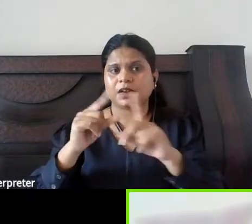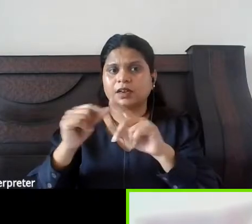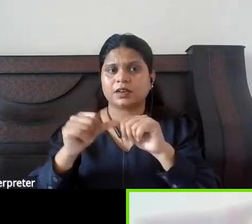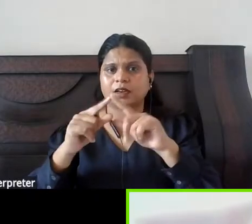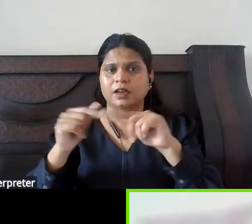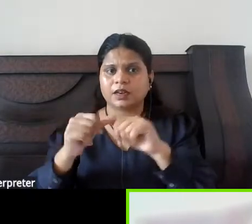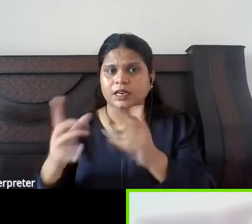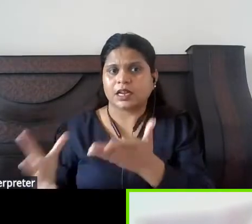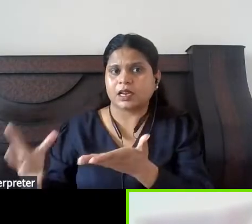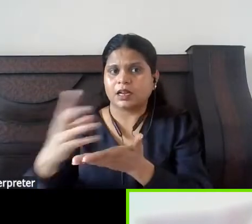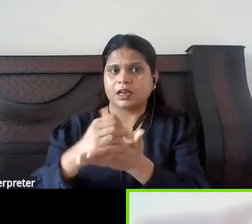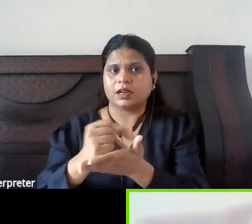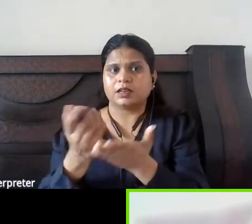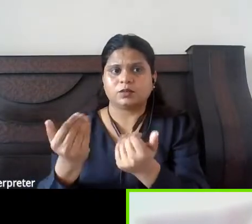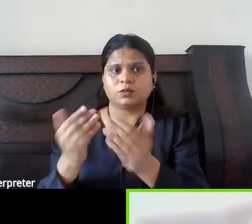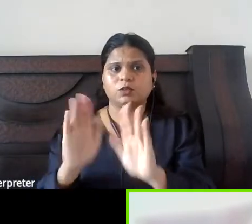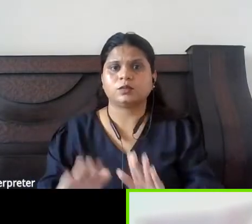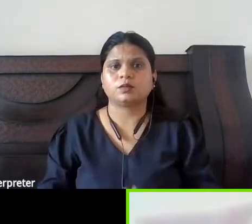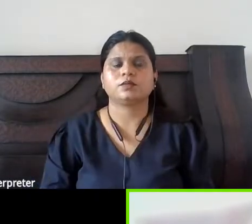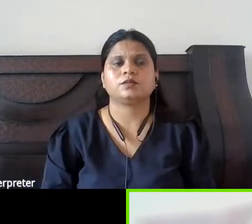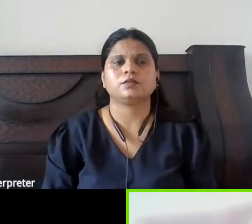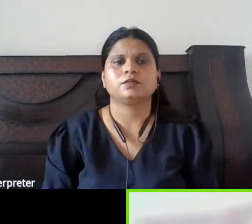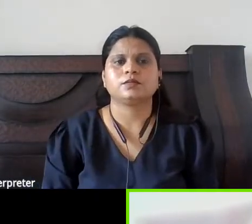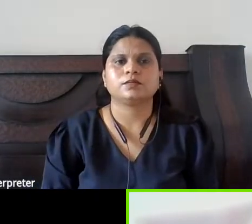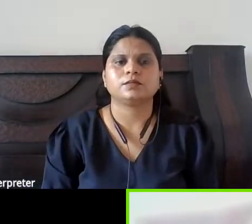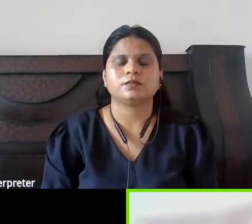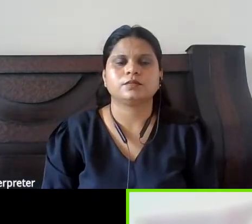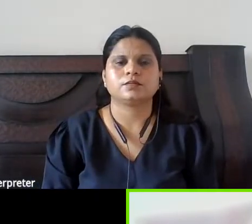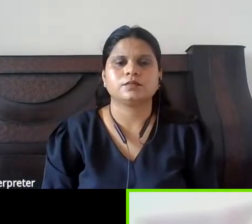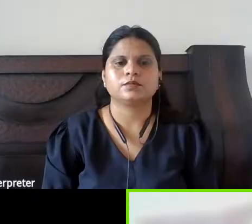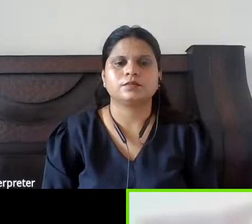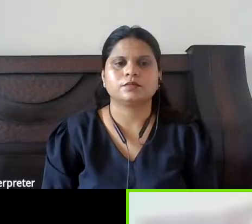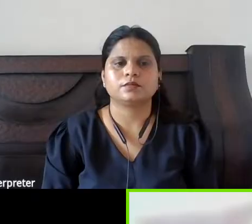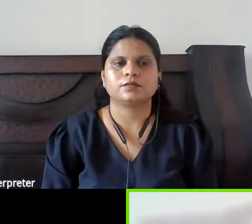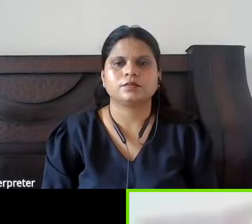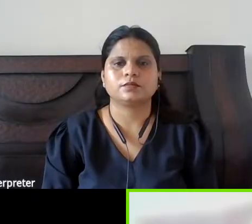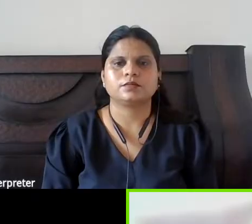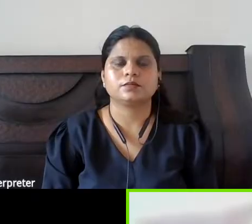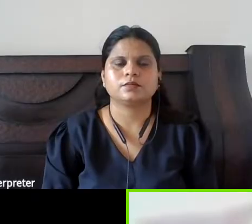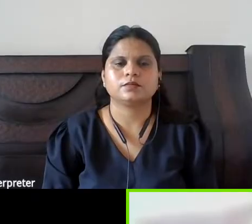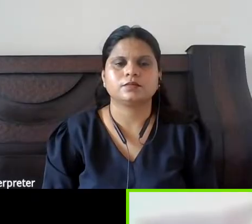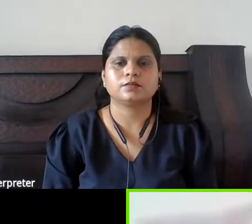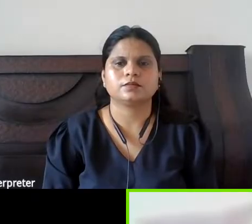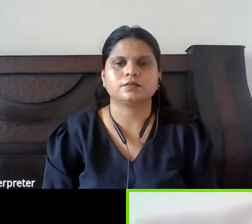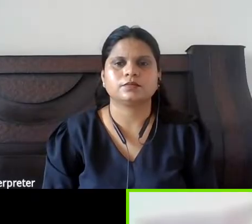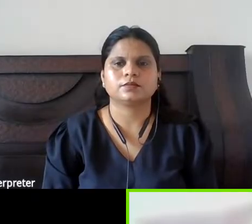Okay. Shashank, would you want to comment on both the things, and then we can go back. Then we can go to Smita.